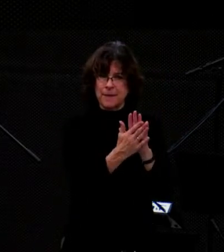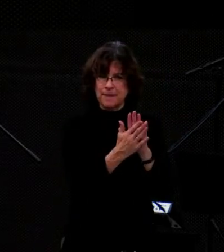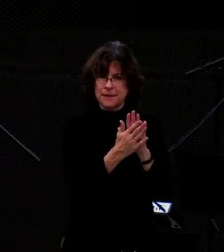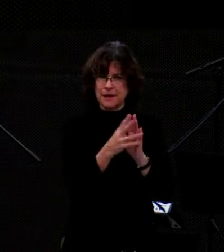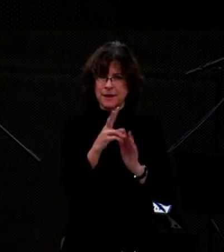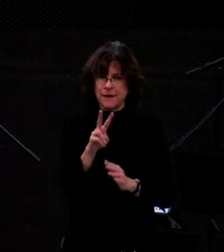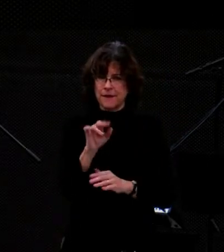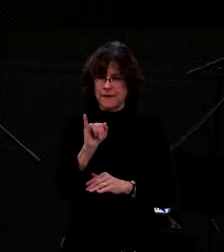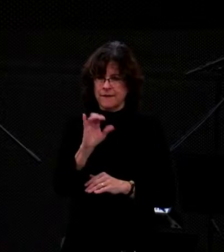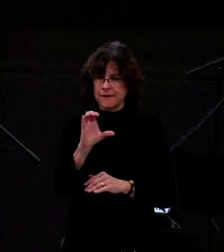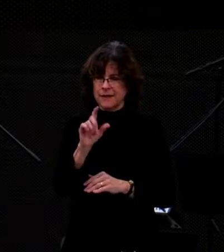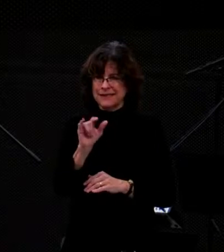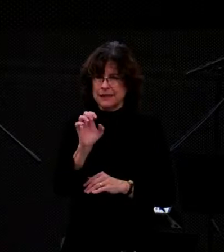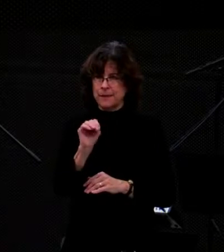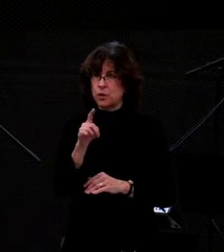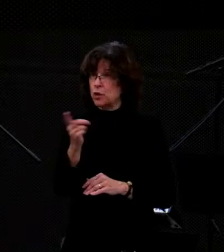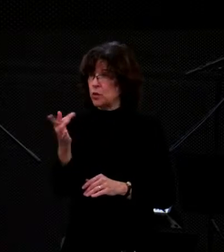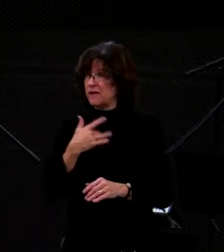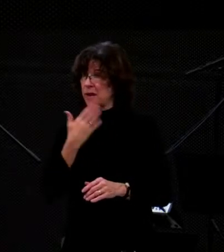victim. Don't we all feel bad for him?